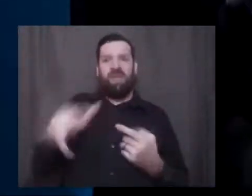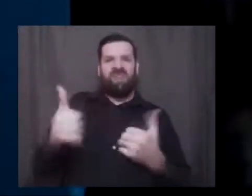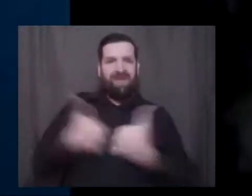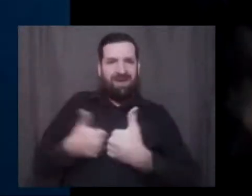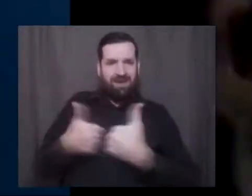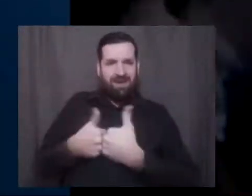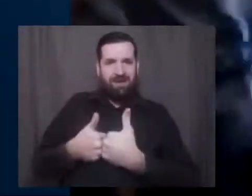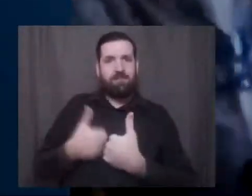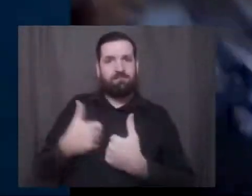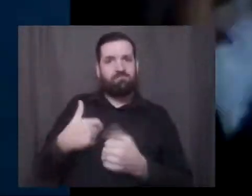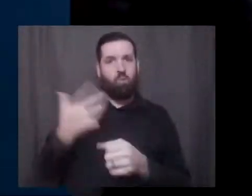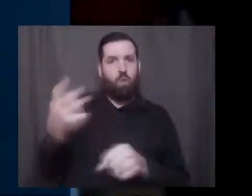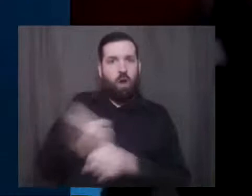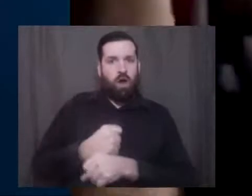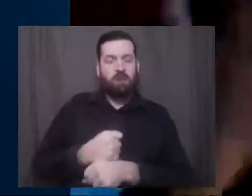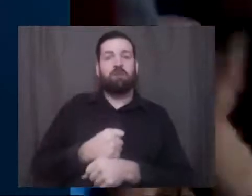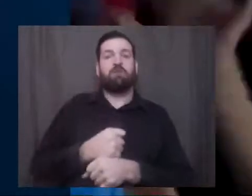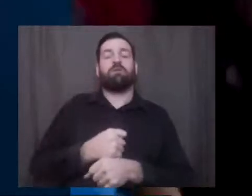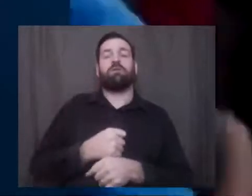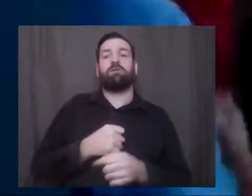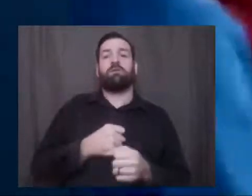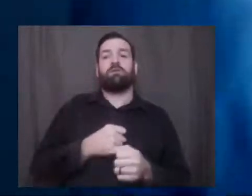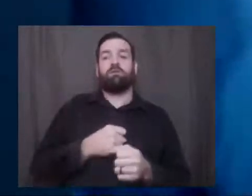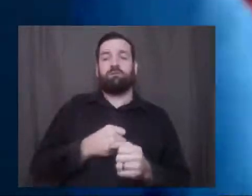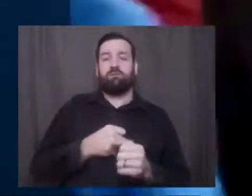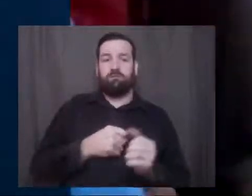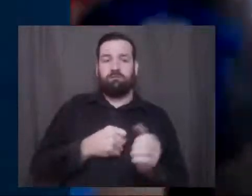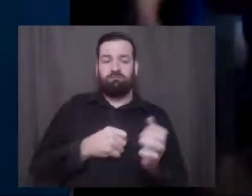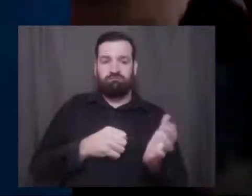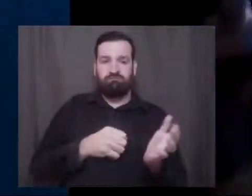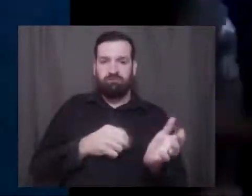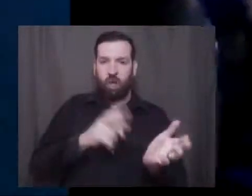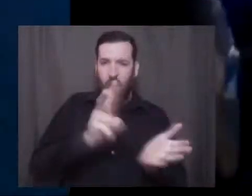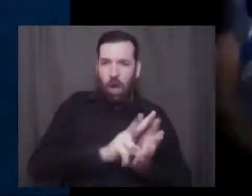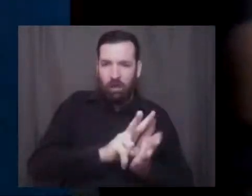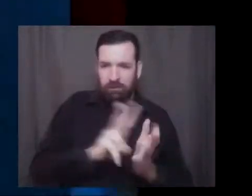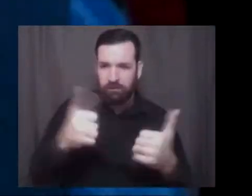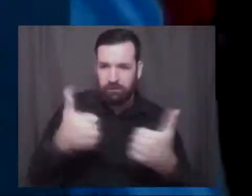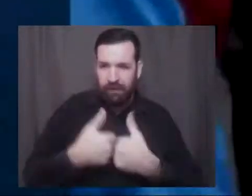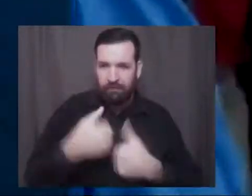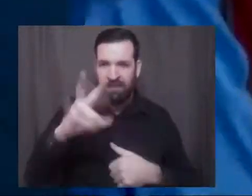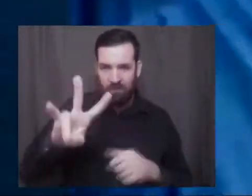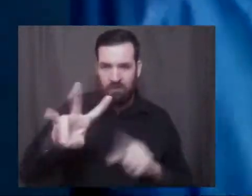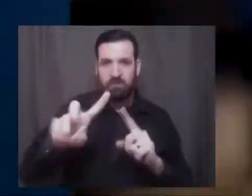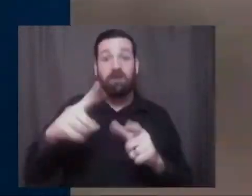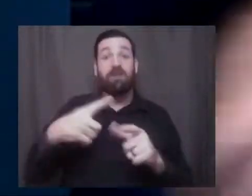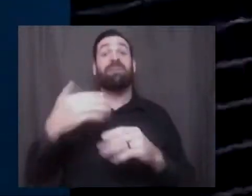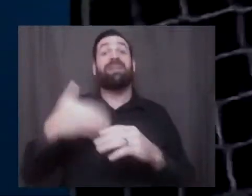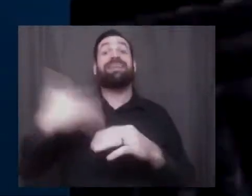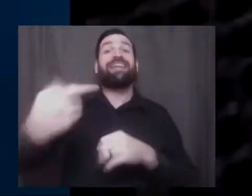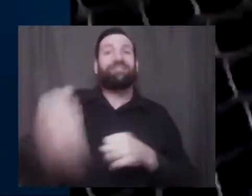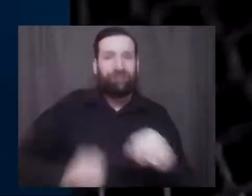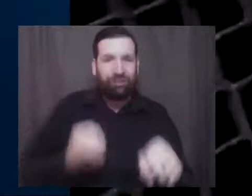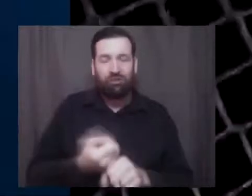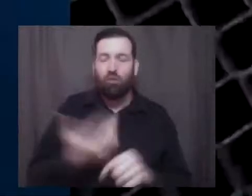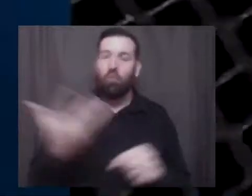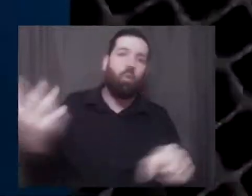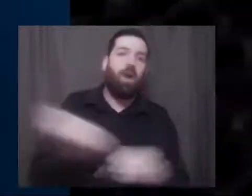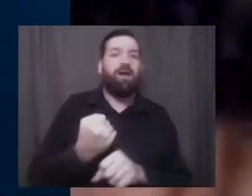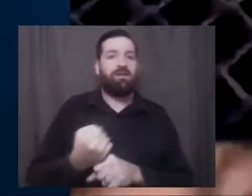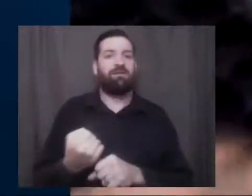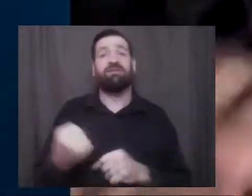won. So they lost in the game 7 to San Francisco Giants, but of course a year later we became the world champs. So it kind of made it all better,